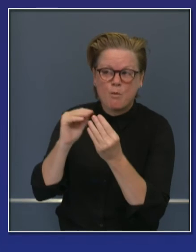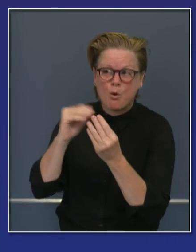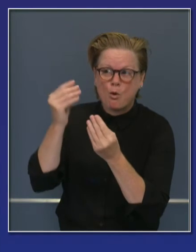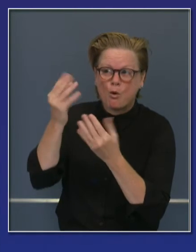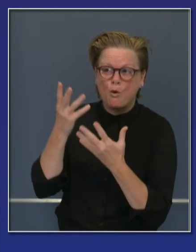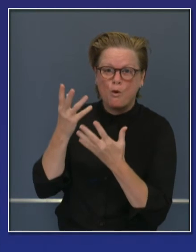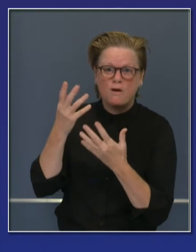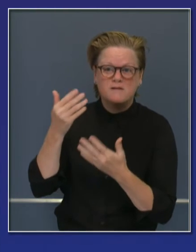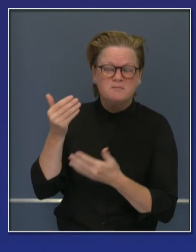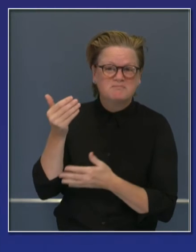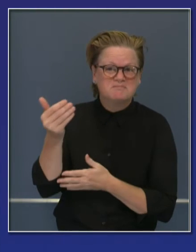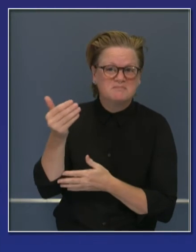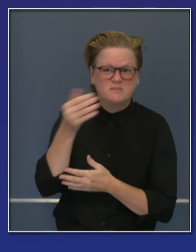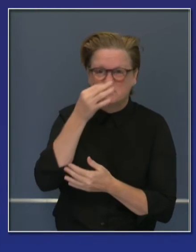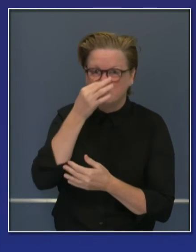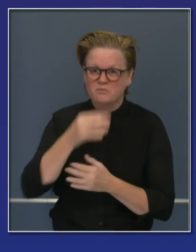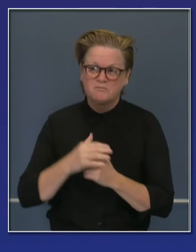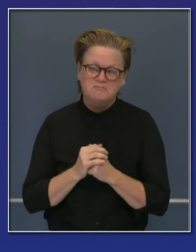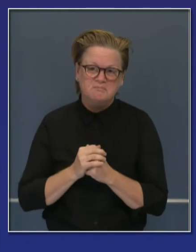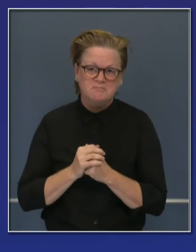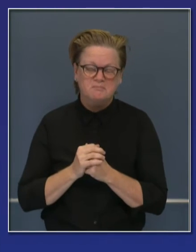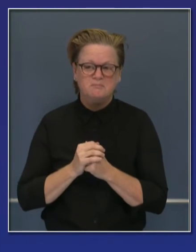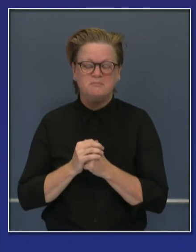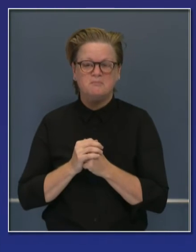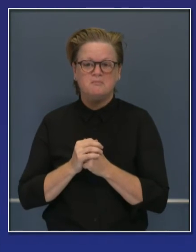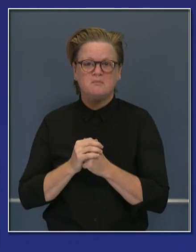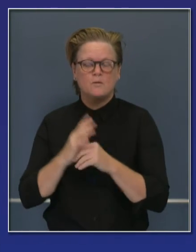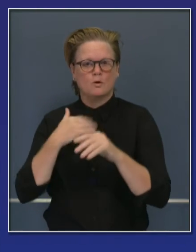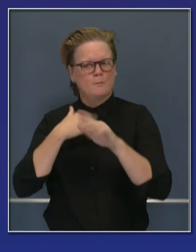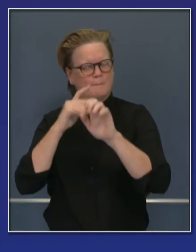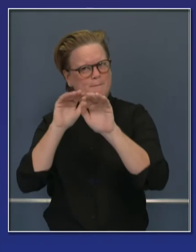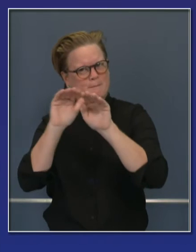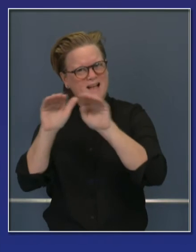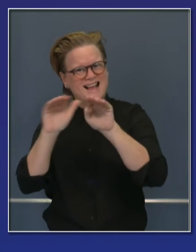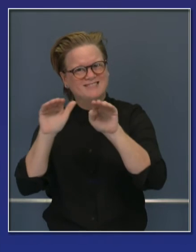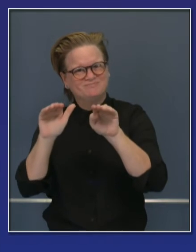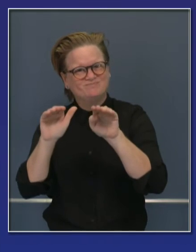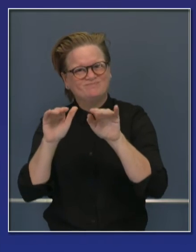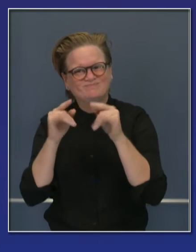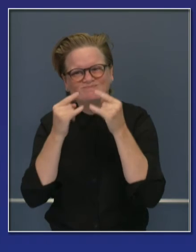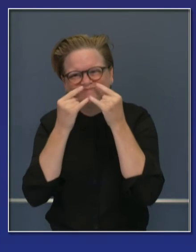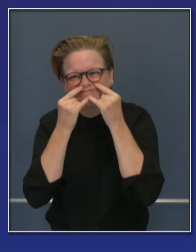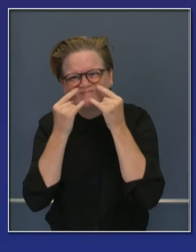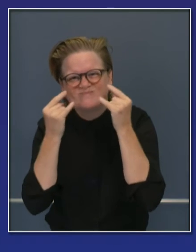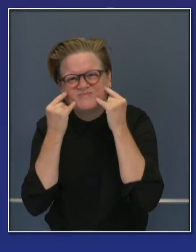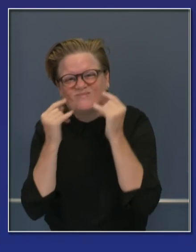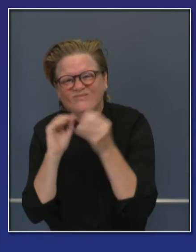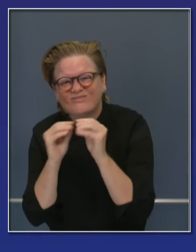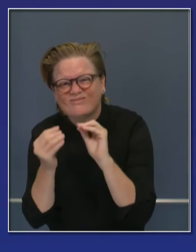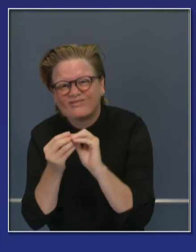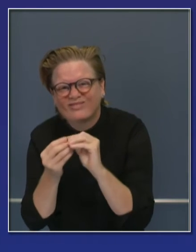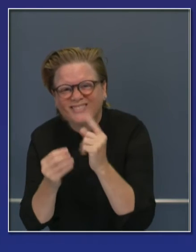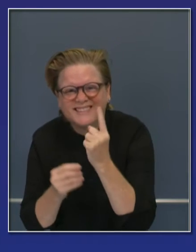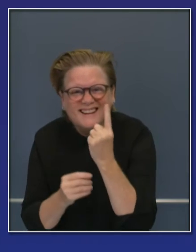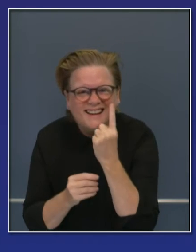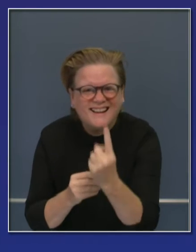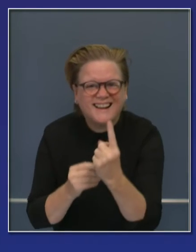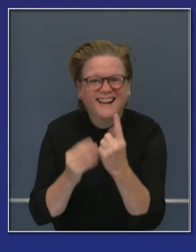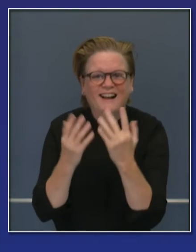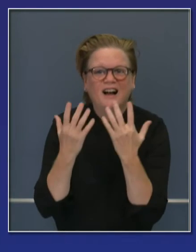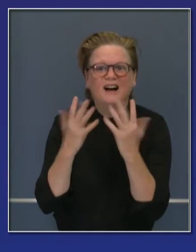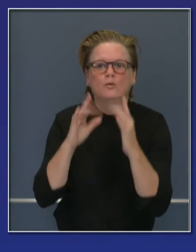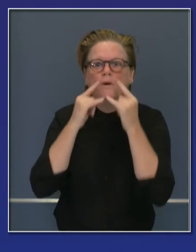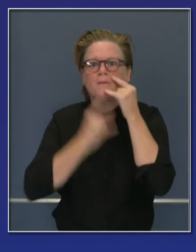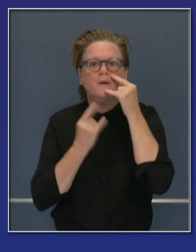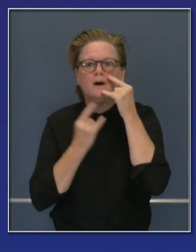shortly thereafter. But I want to remind everybody that mass vaccination and the distribution availability of mass